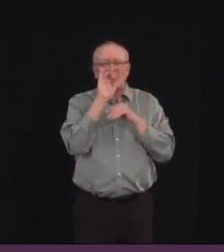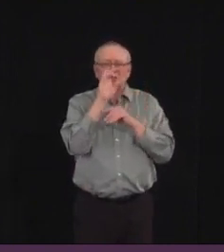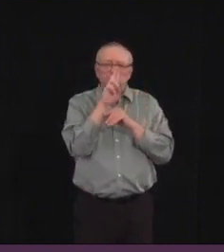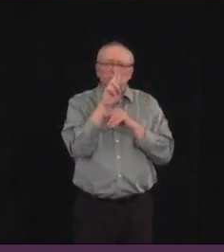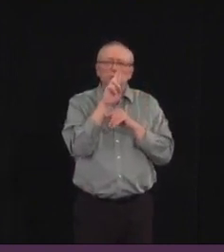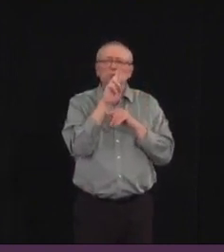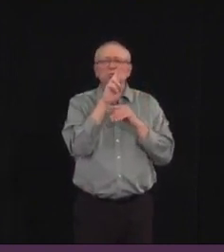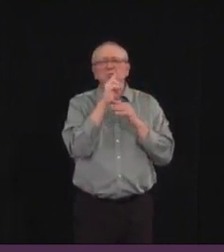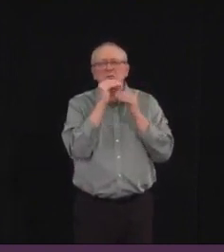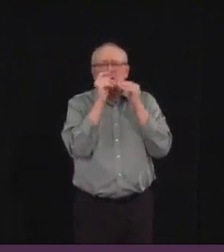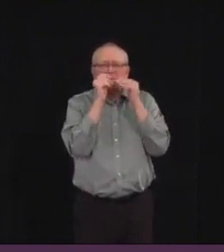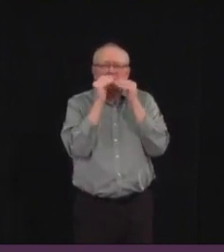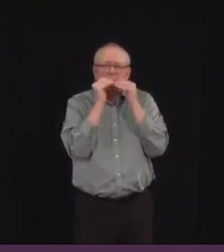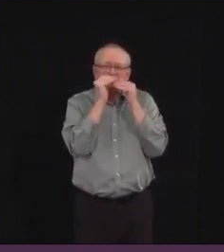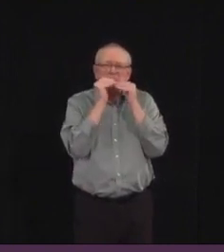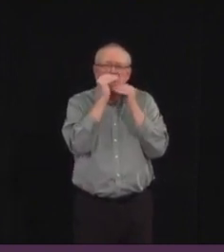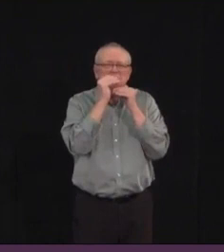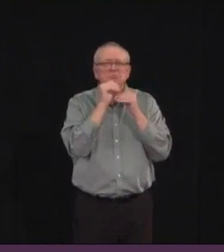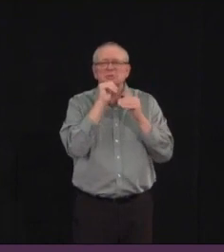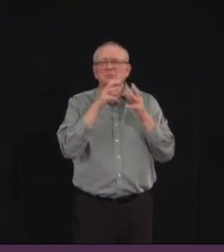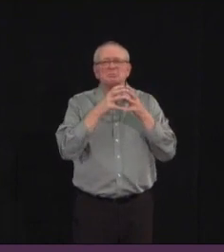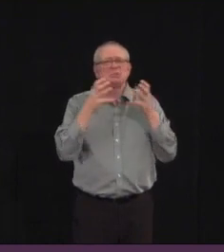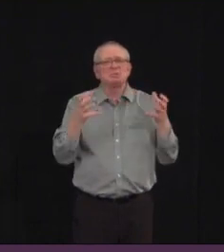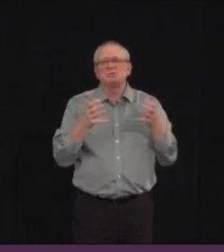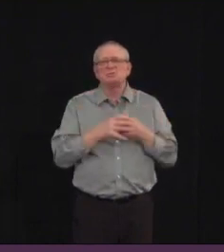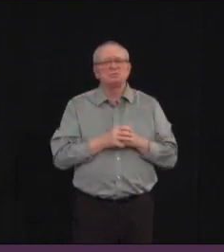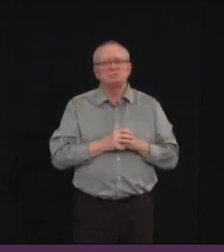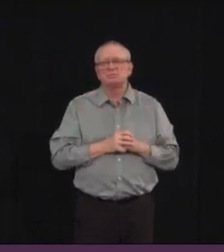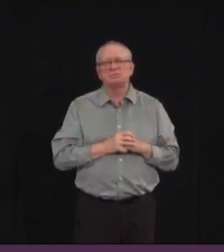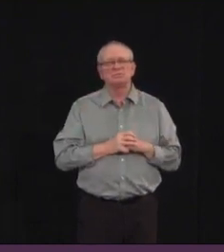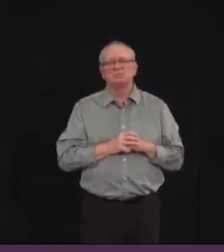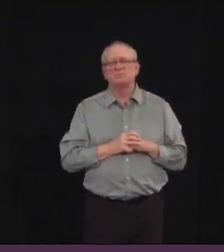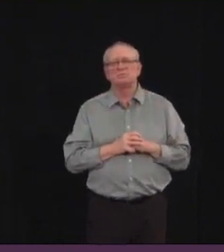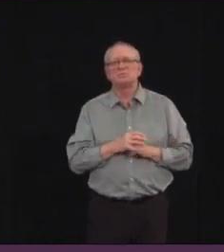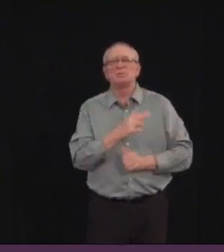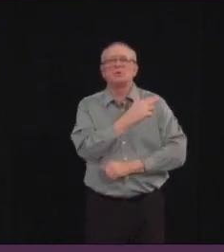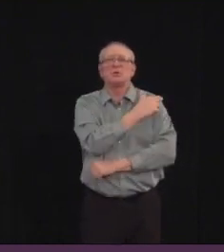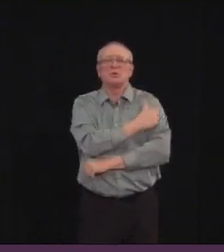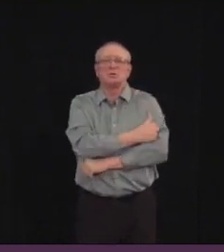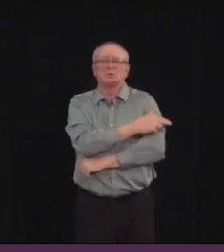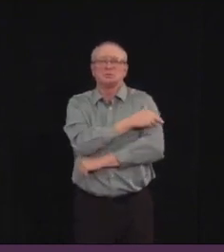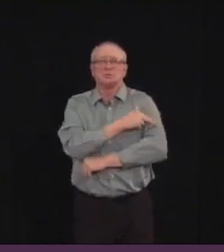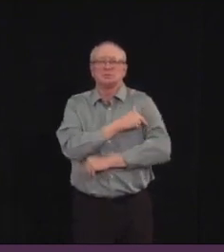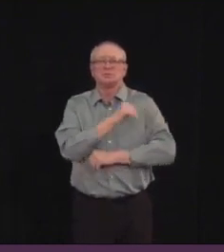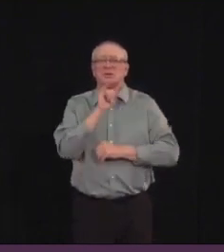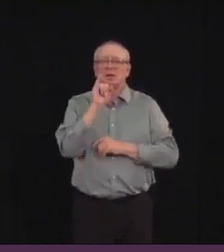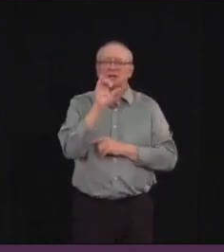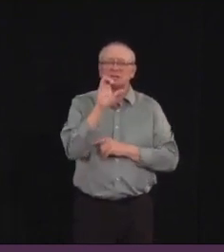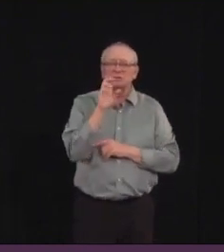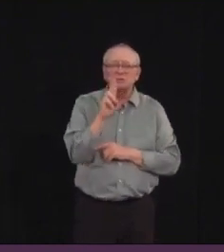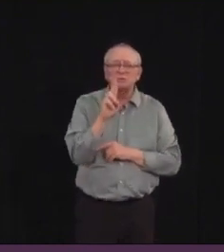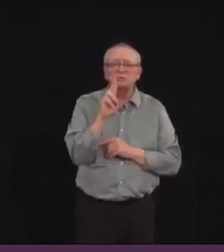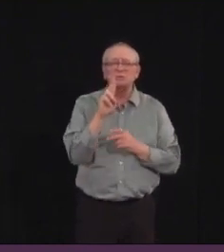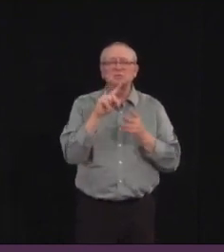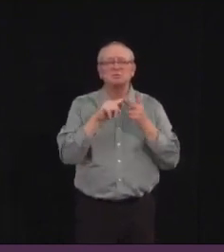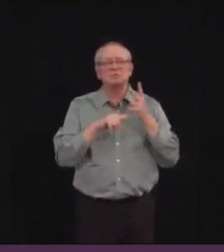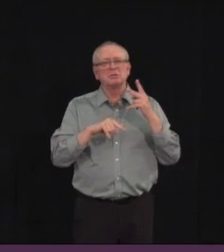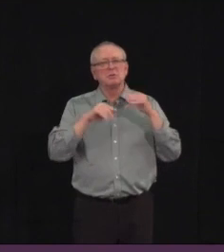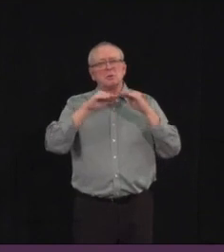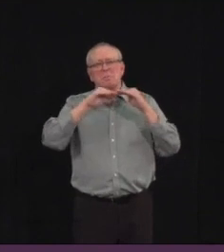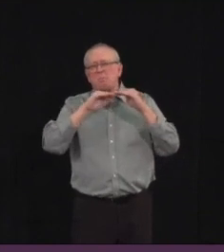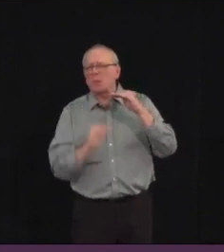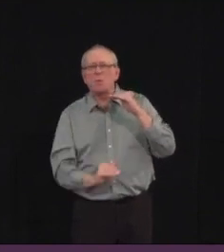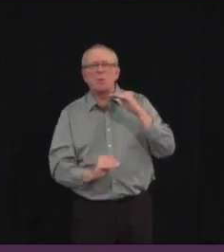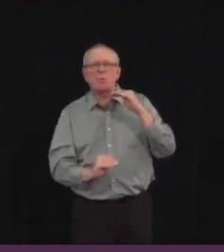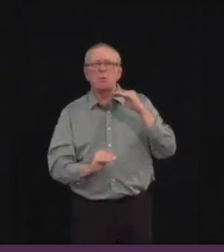relatively stable. The number of hospitalizations and ICU admissions remain well below the levels that were